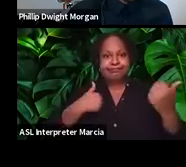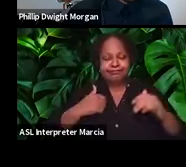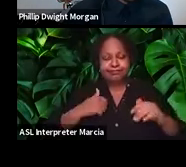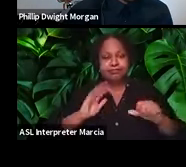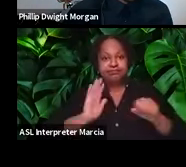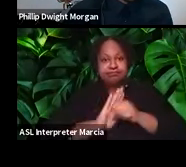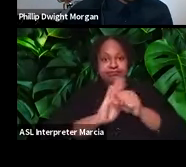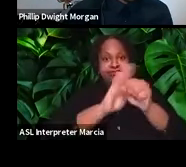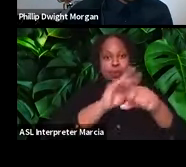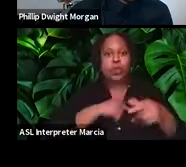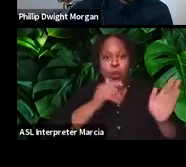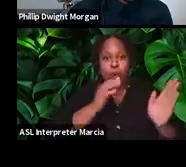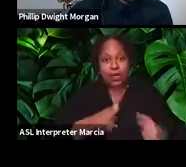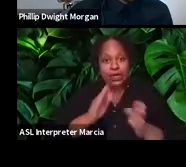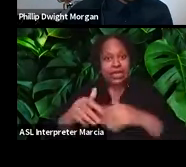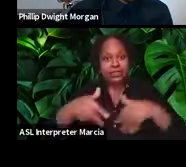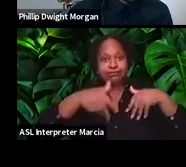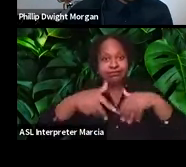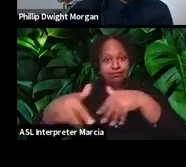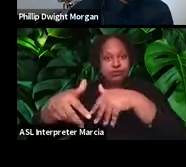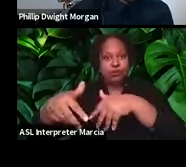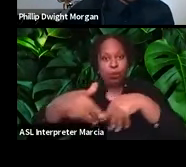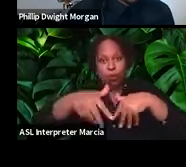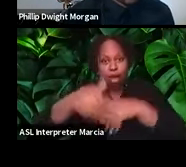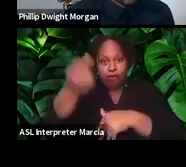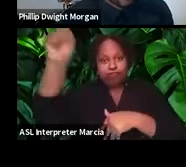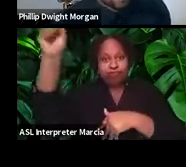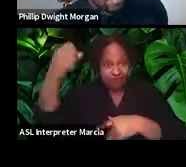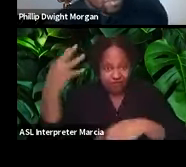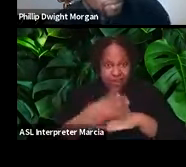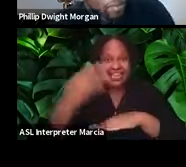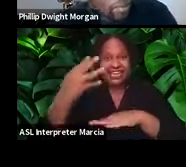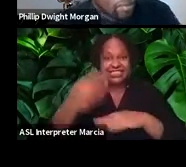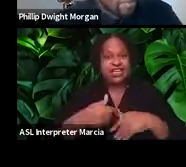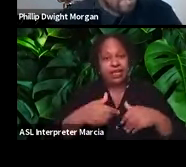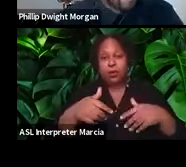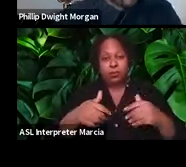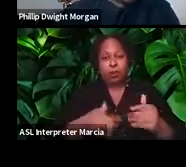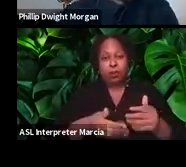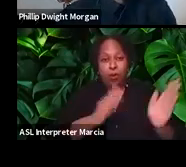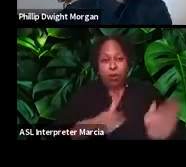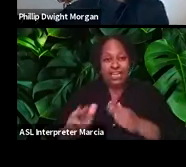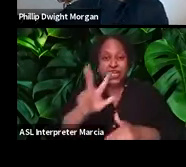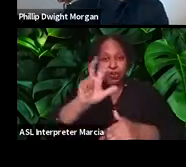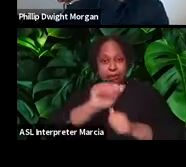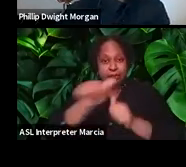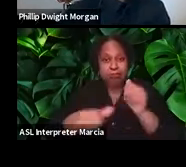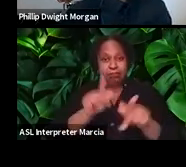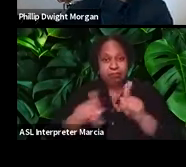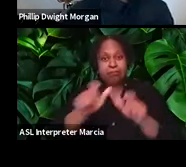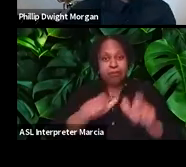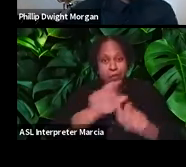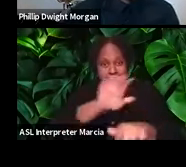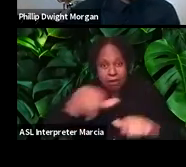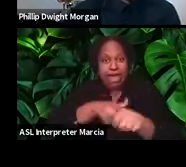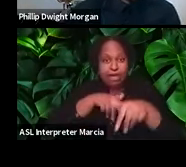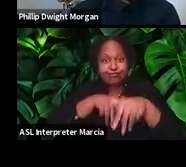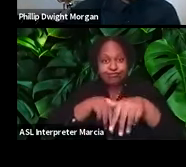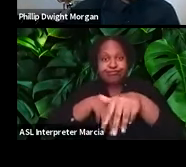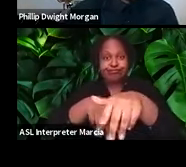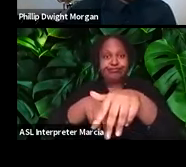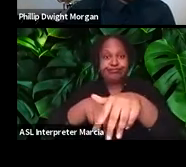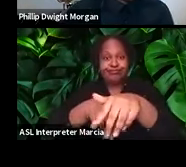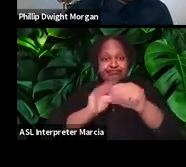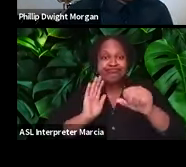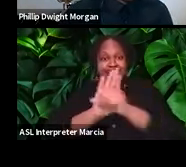We organized a walk within 4 days. We organized a walk and had 300 people get behind us to amplify our message and say that